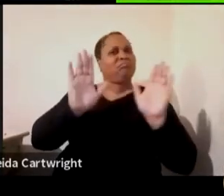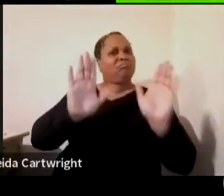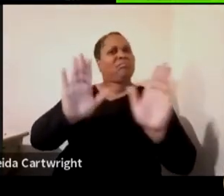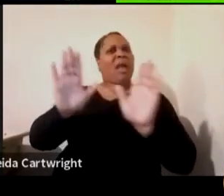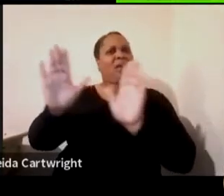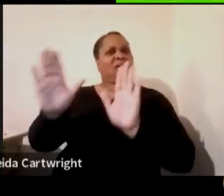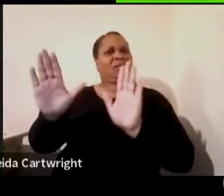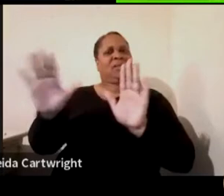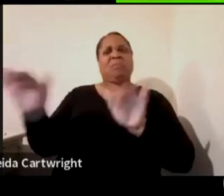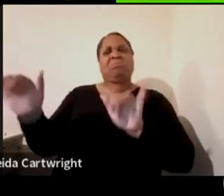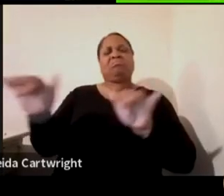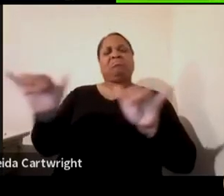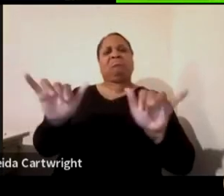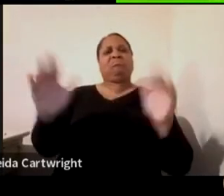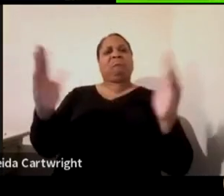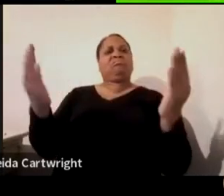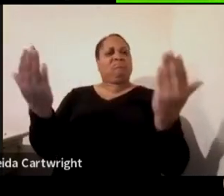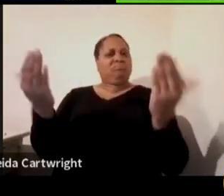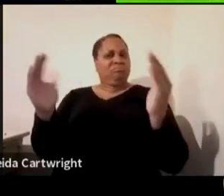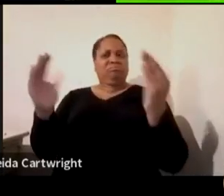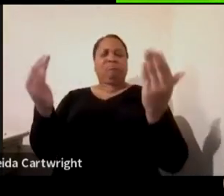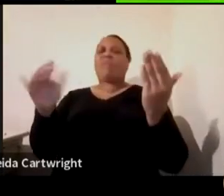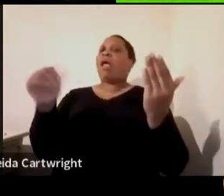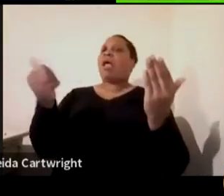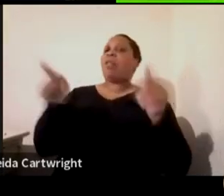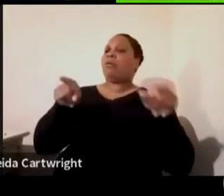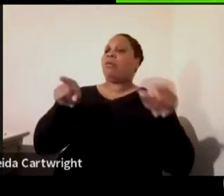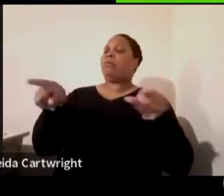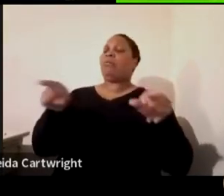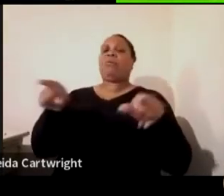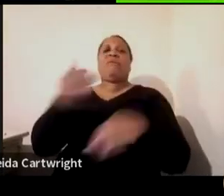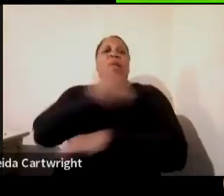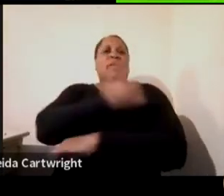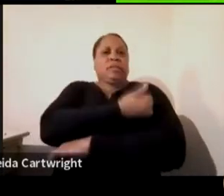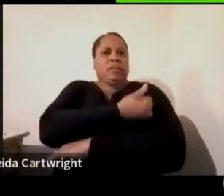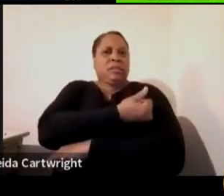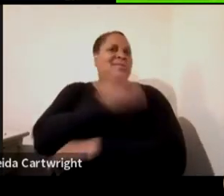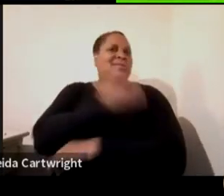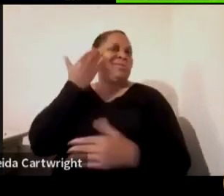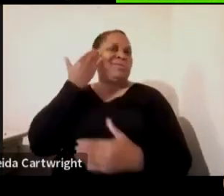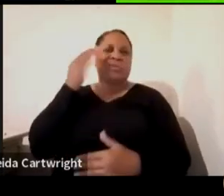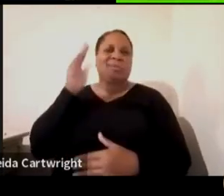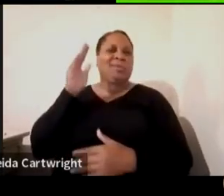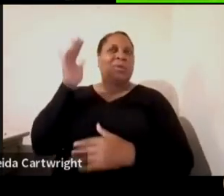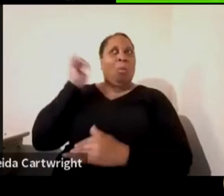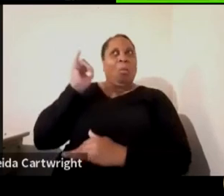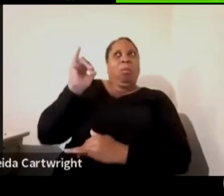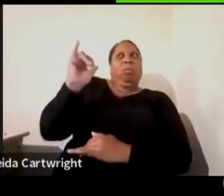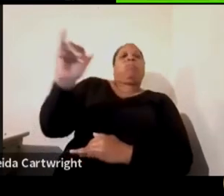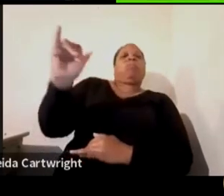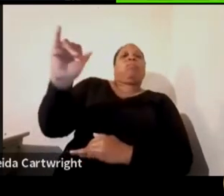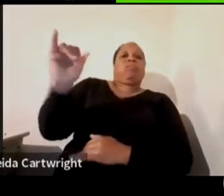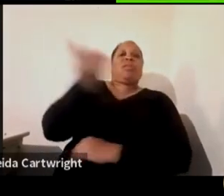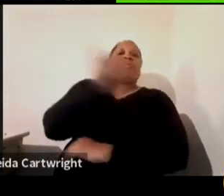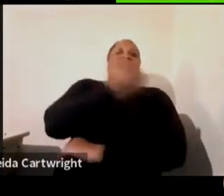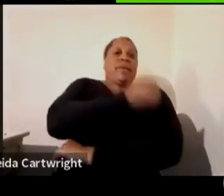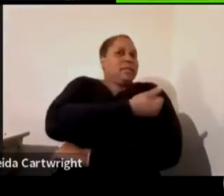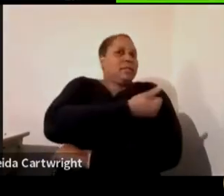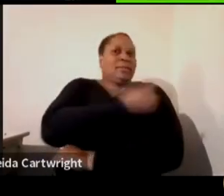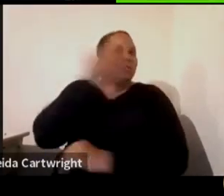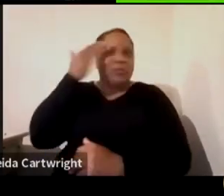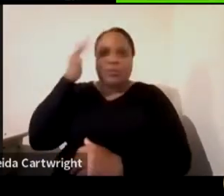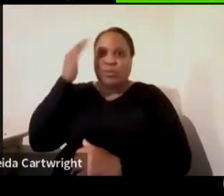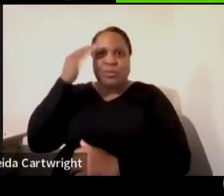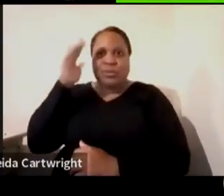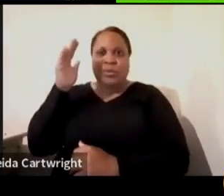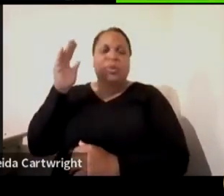to what we would see in other vaccinations. We don't know the long-term effects of the vaccine, but we know that it's